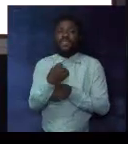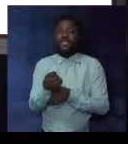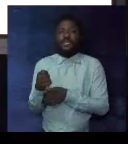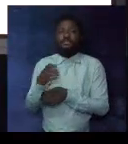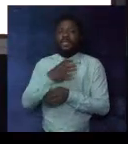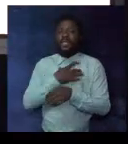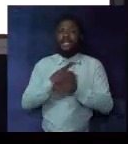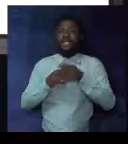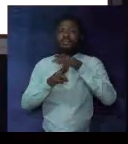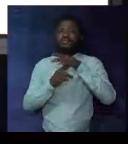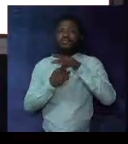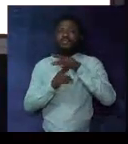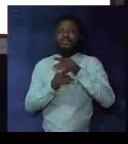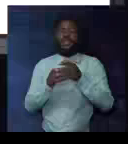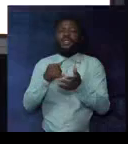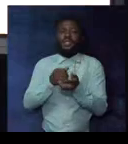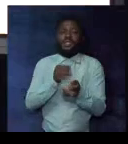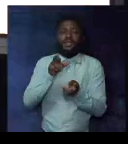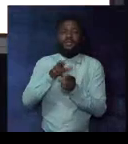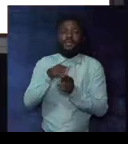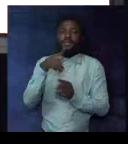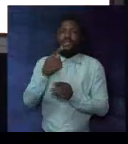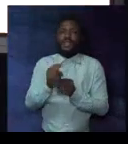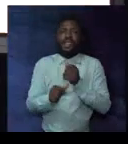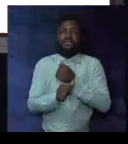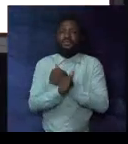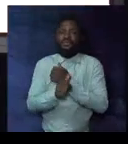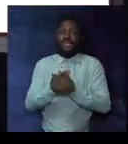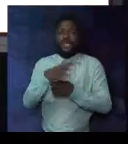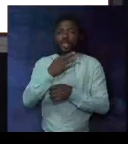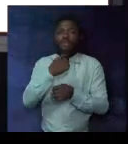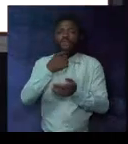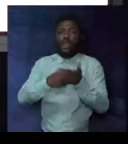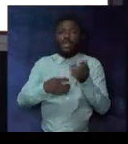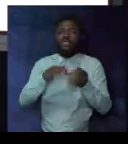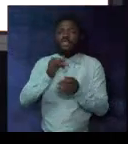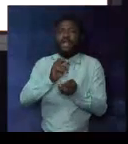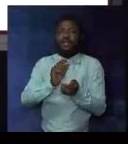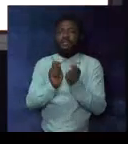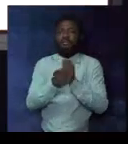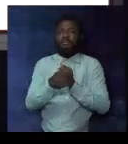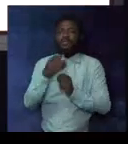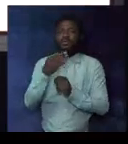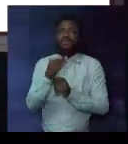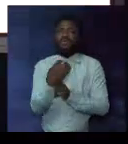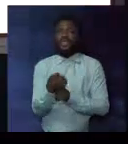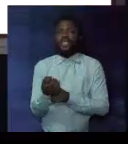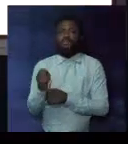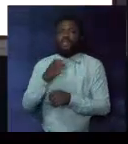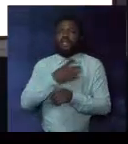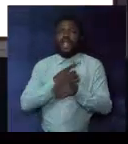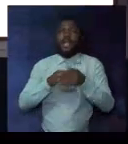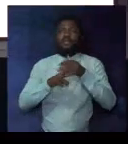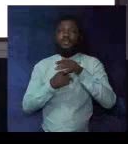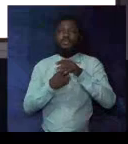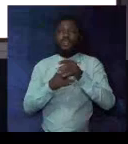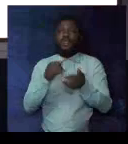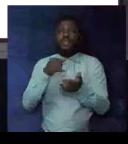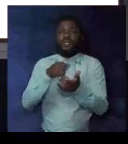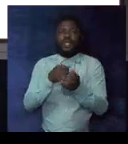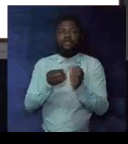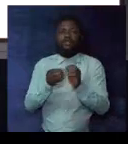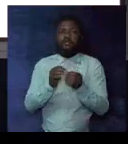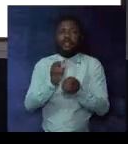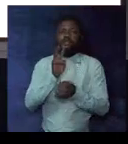replacement of equipment and repairs. It reduces the risk of costly replacement of equipment